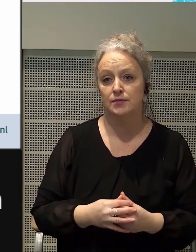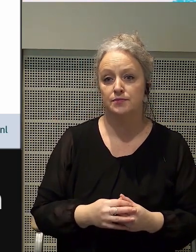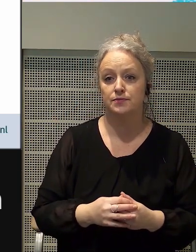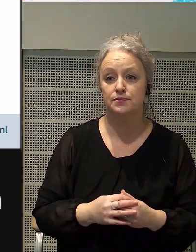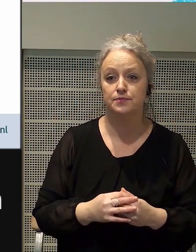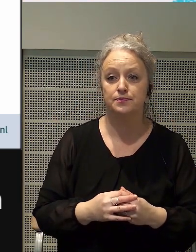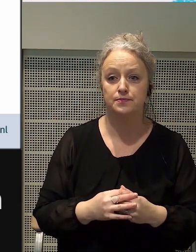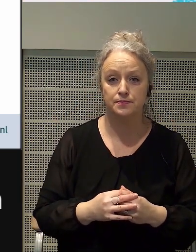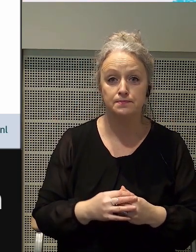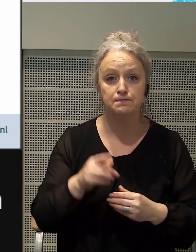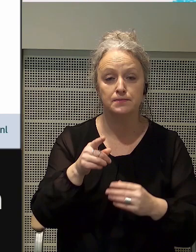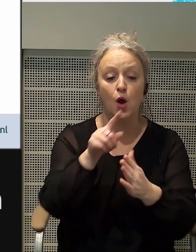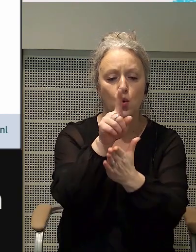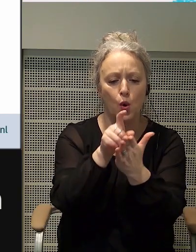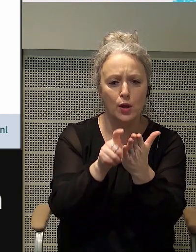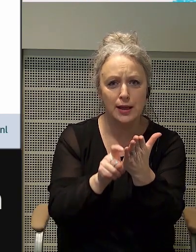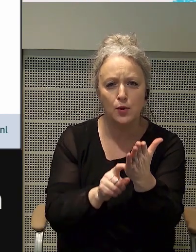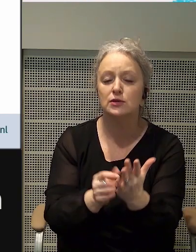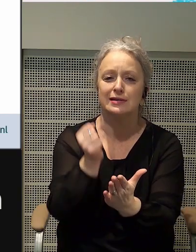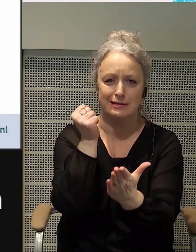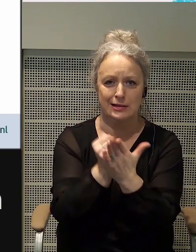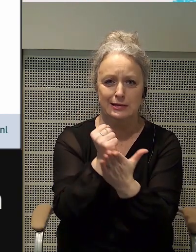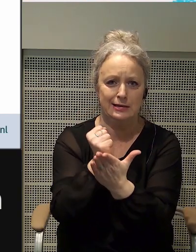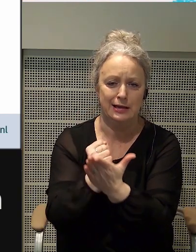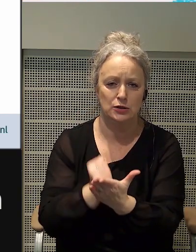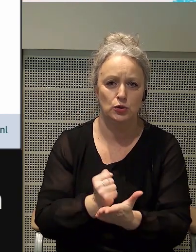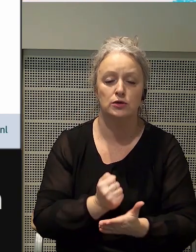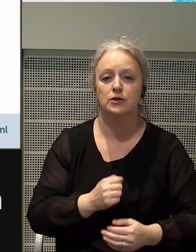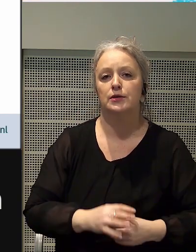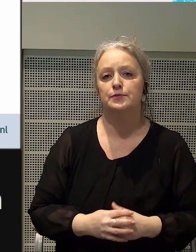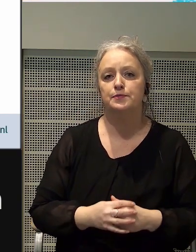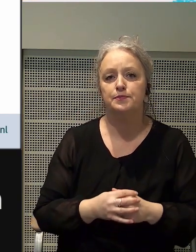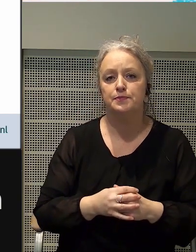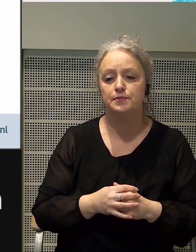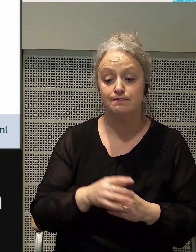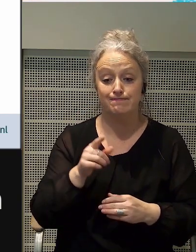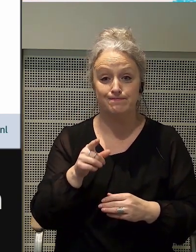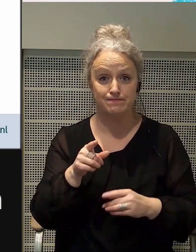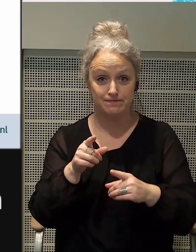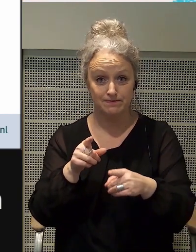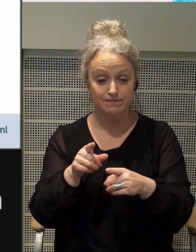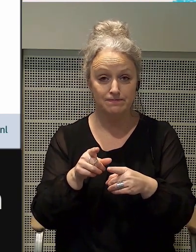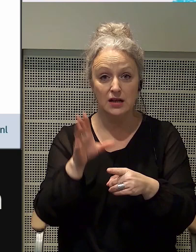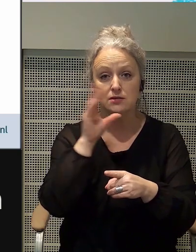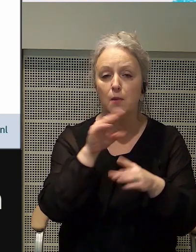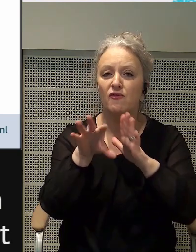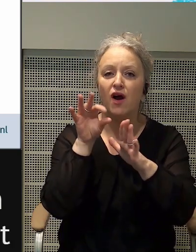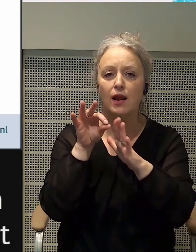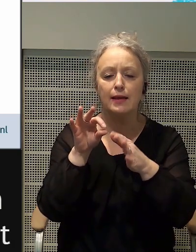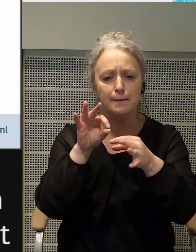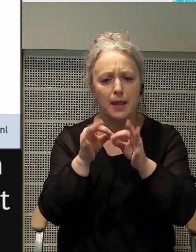on specific items, and you can pick and choose the items that are most relevant for one specific disease. You can